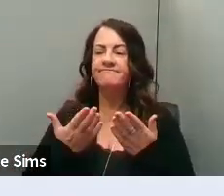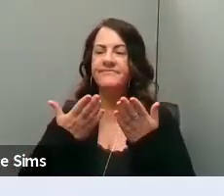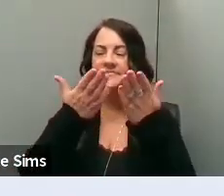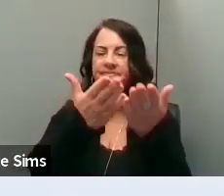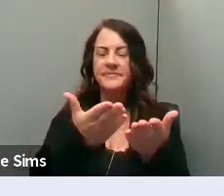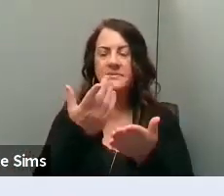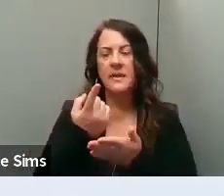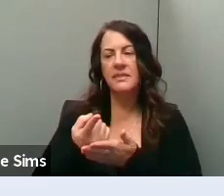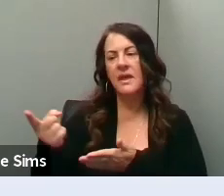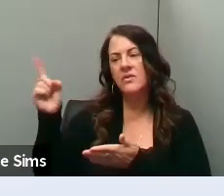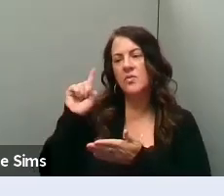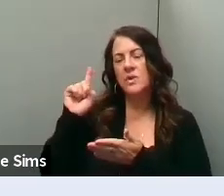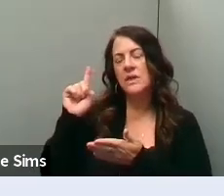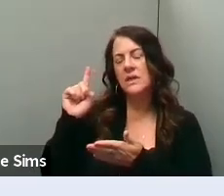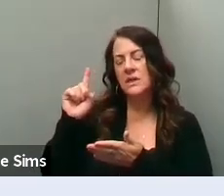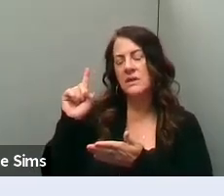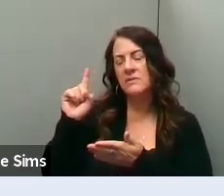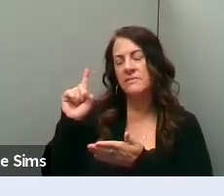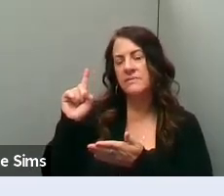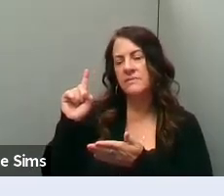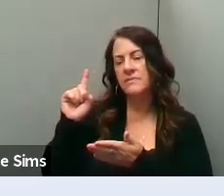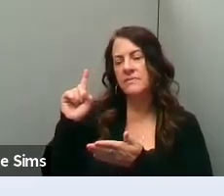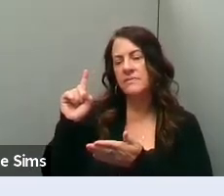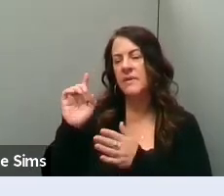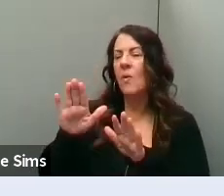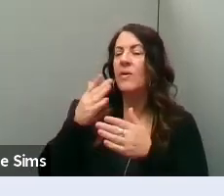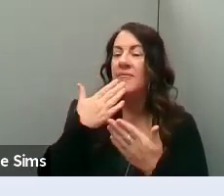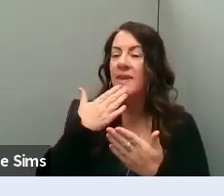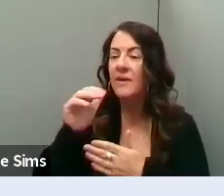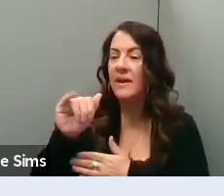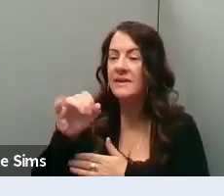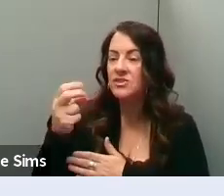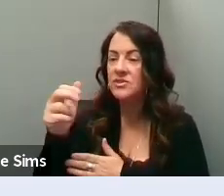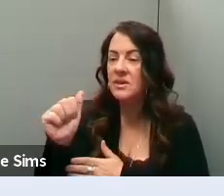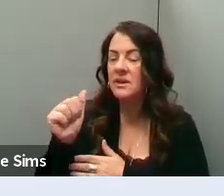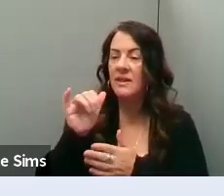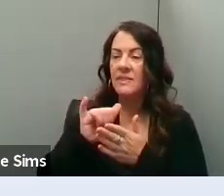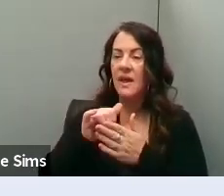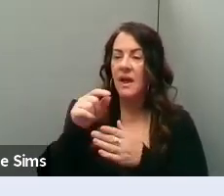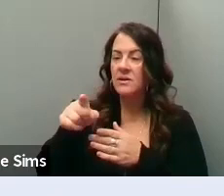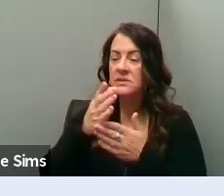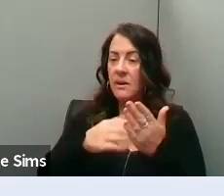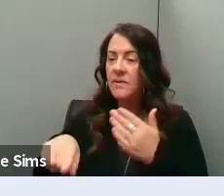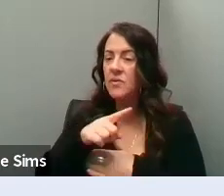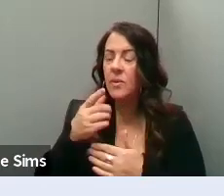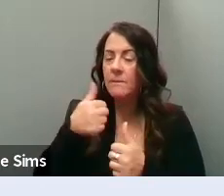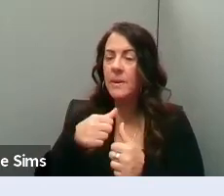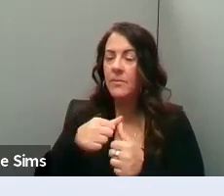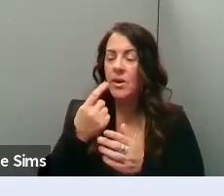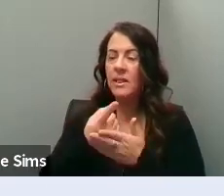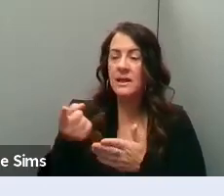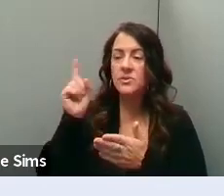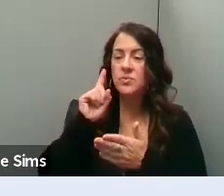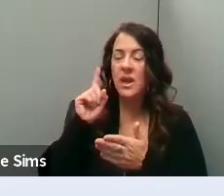Thank you, Aisha, for that reminder. Yes, if for those of you who were not able to join last week, our session is posted